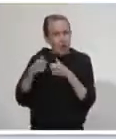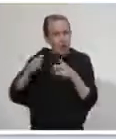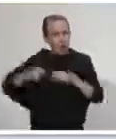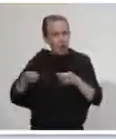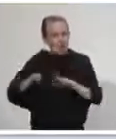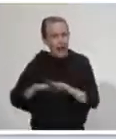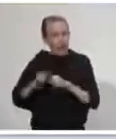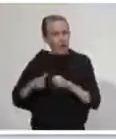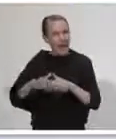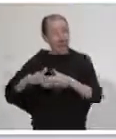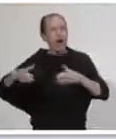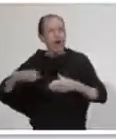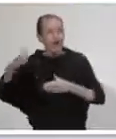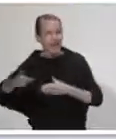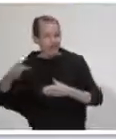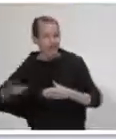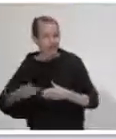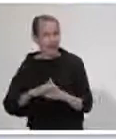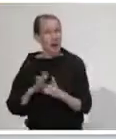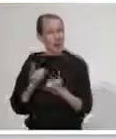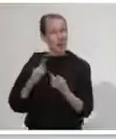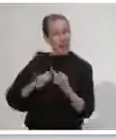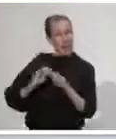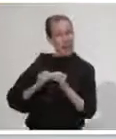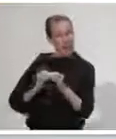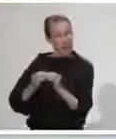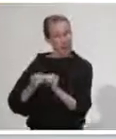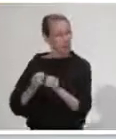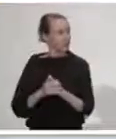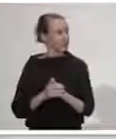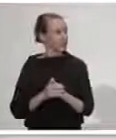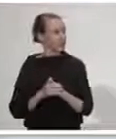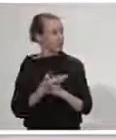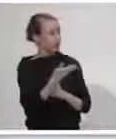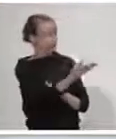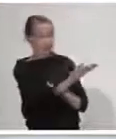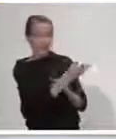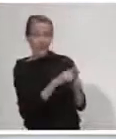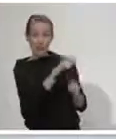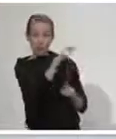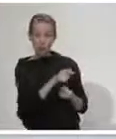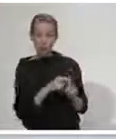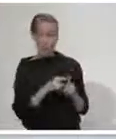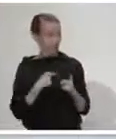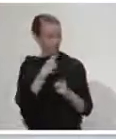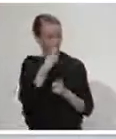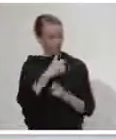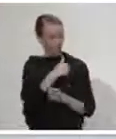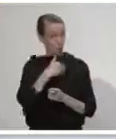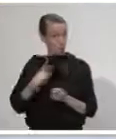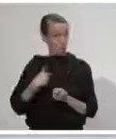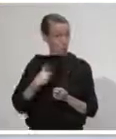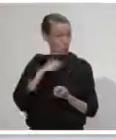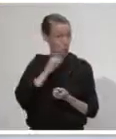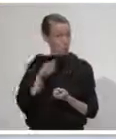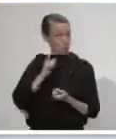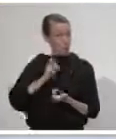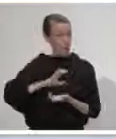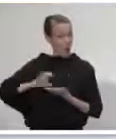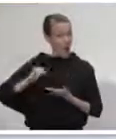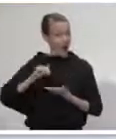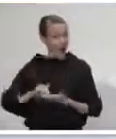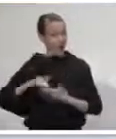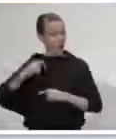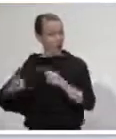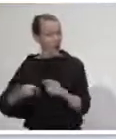you Minister, though, will bail out and dump the mess on the government? Of course, we would certainly hope that would not be the case, but I'll leave